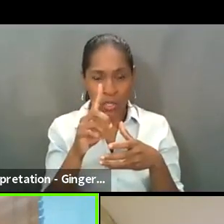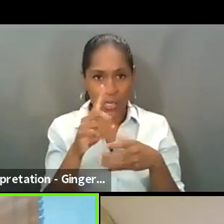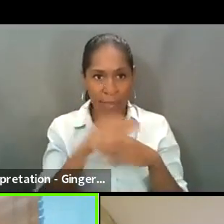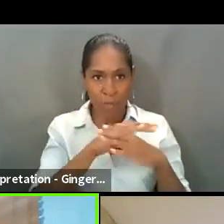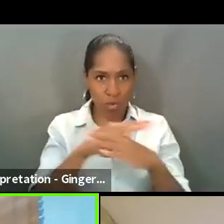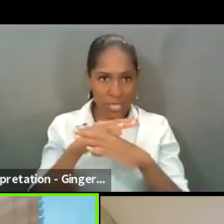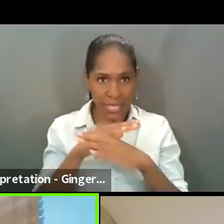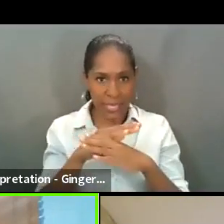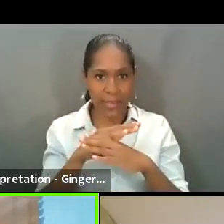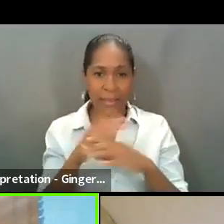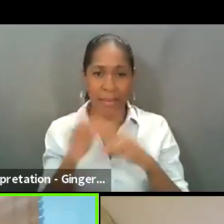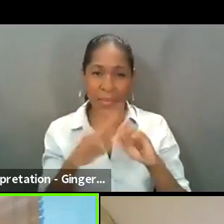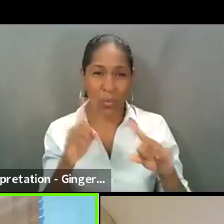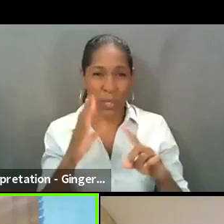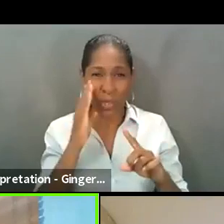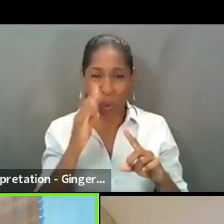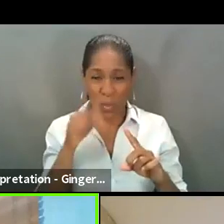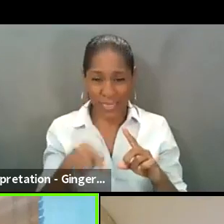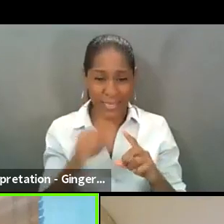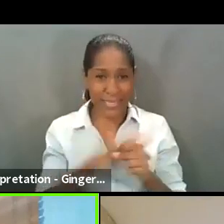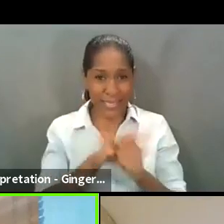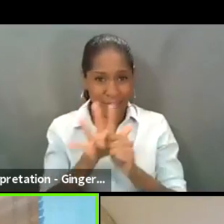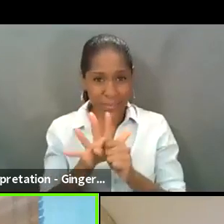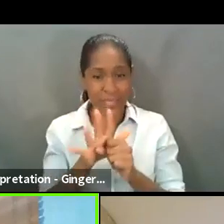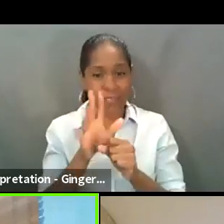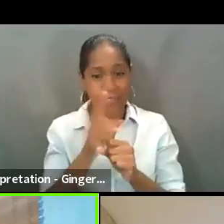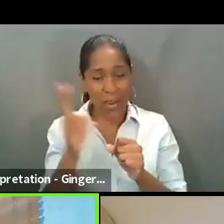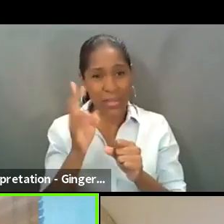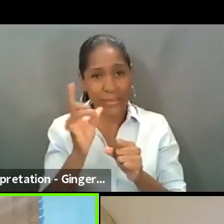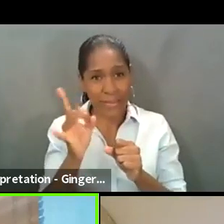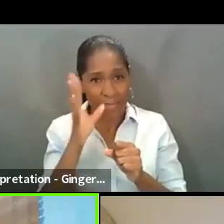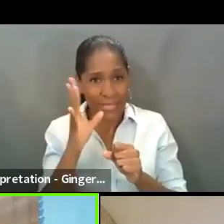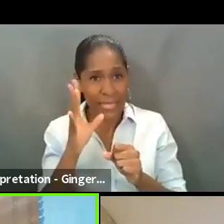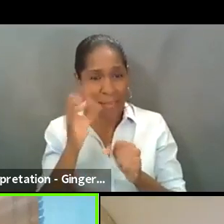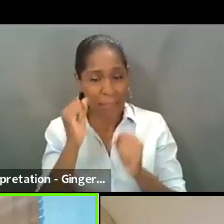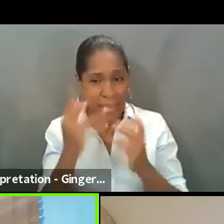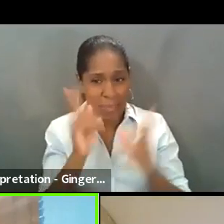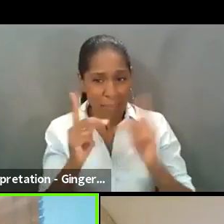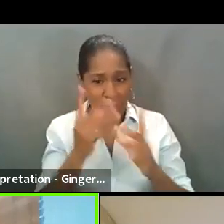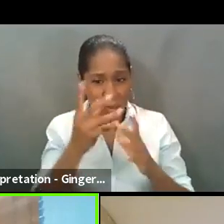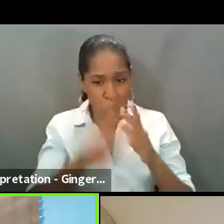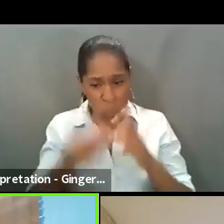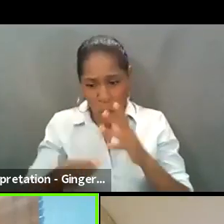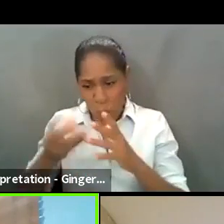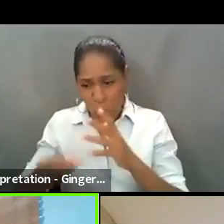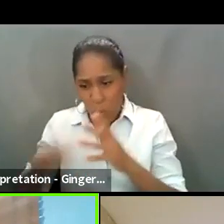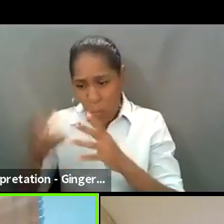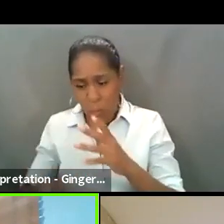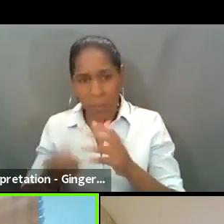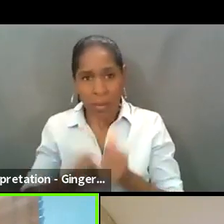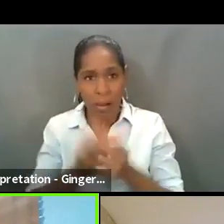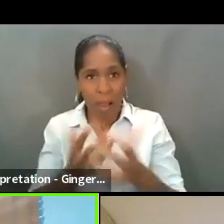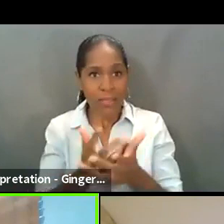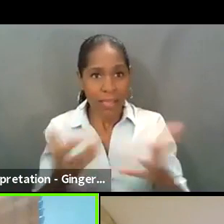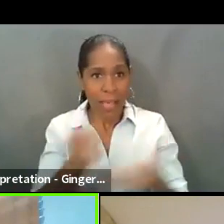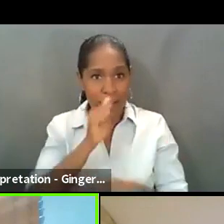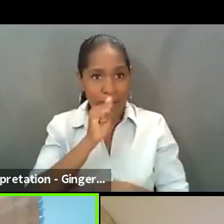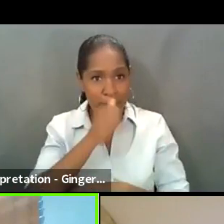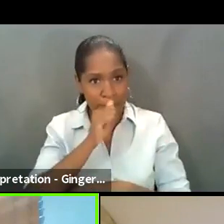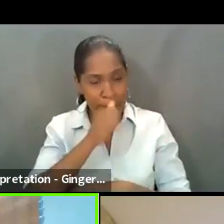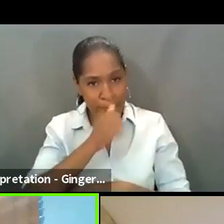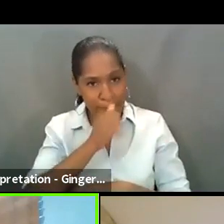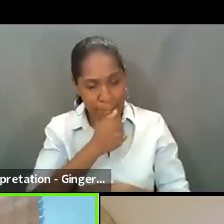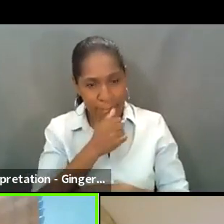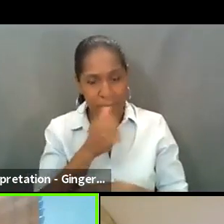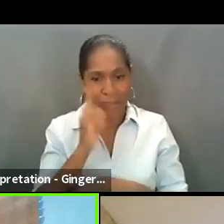and how many people have died from this disease and all the, the suffering and that the families have